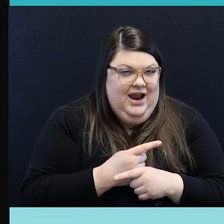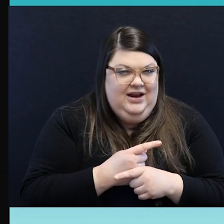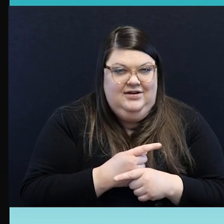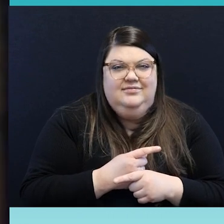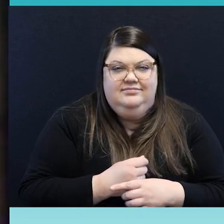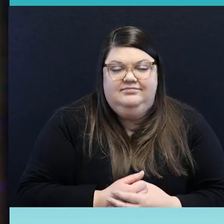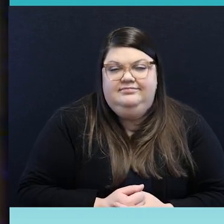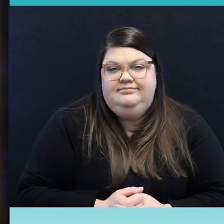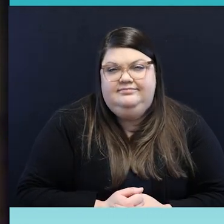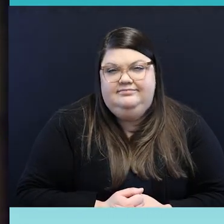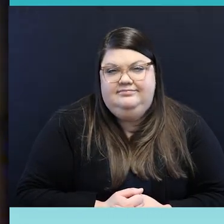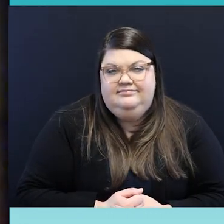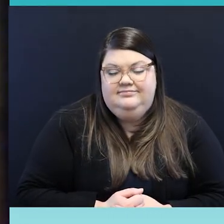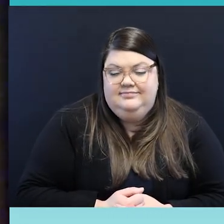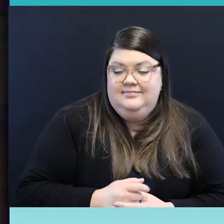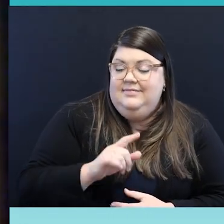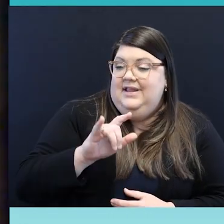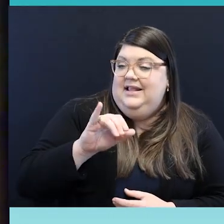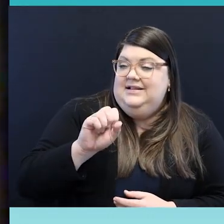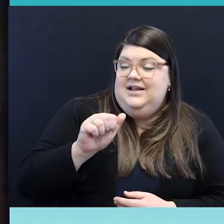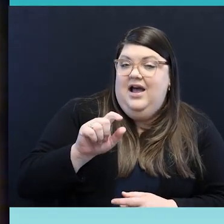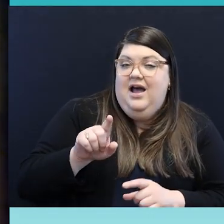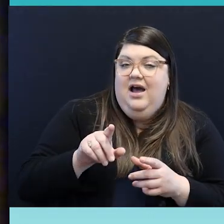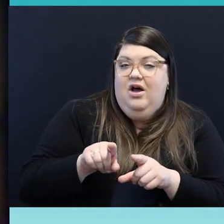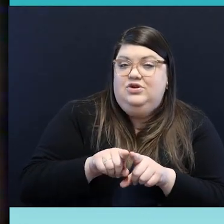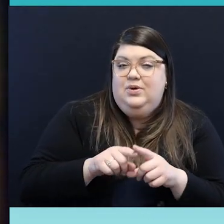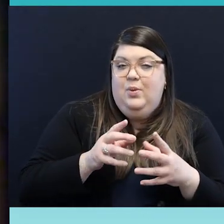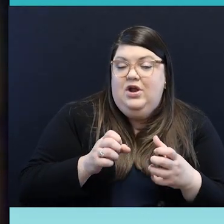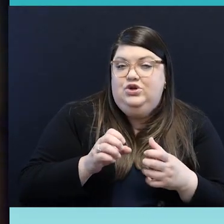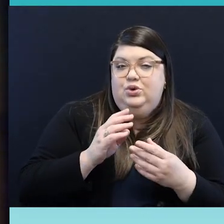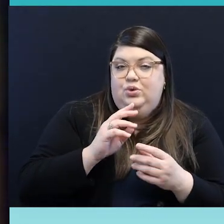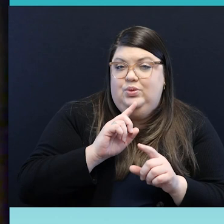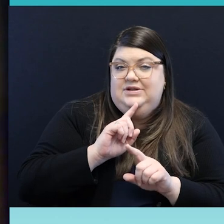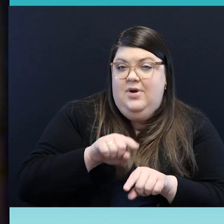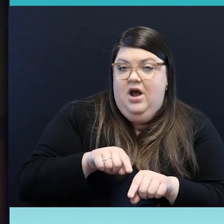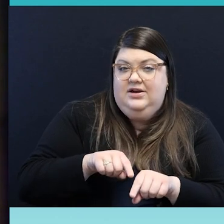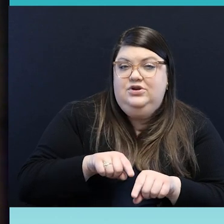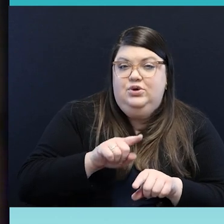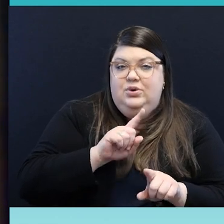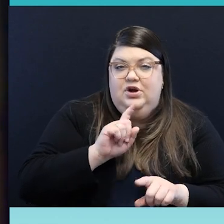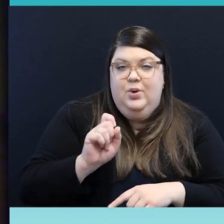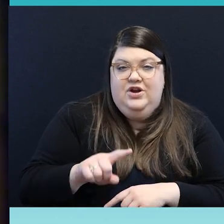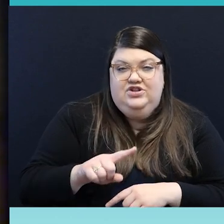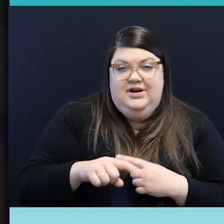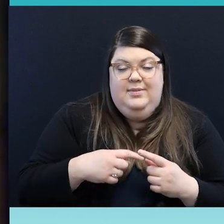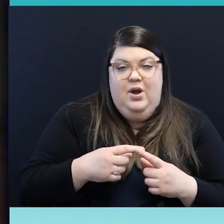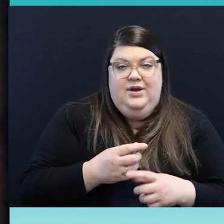need. Lisa, I want to respond to a question in the chat about getting support